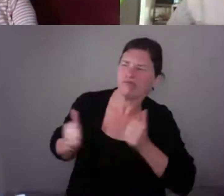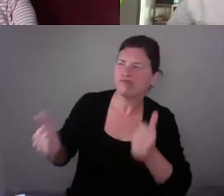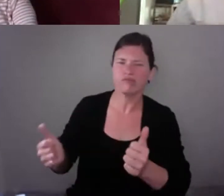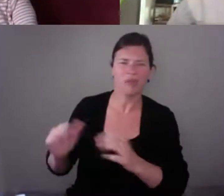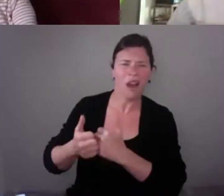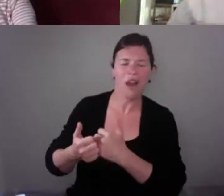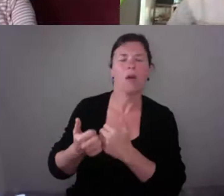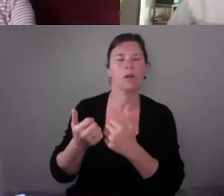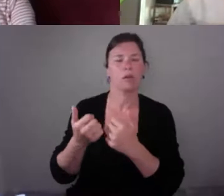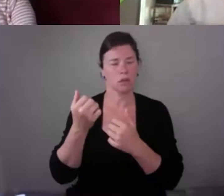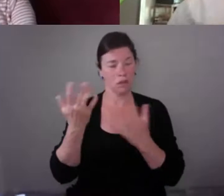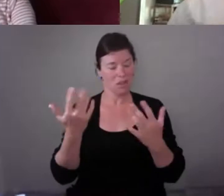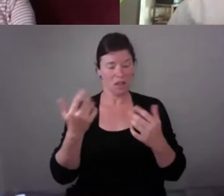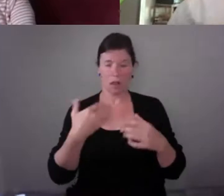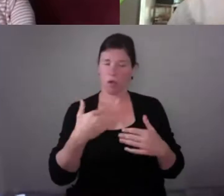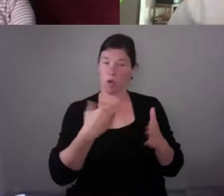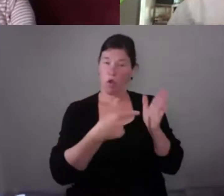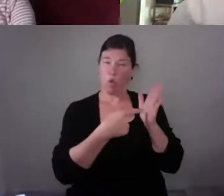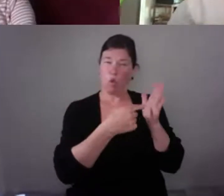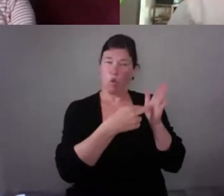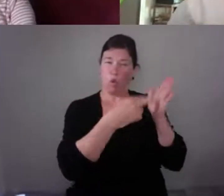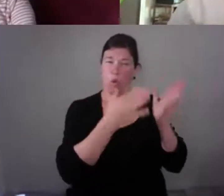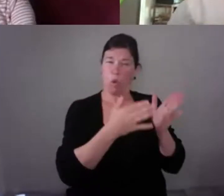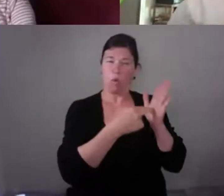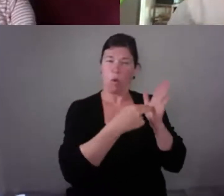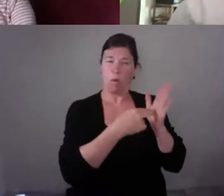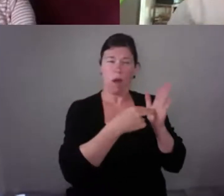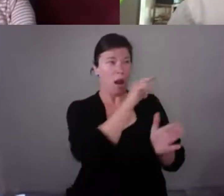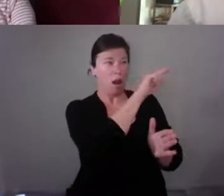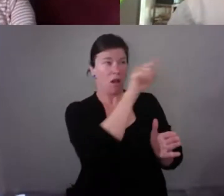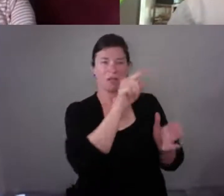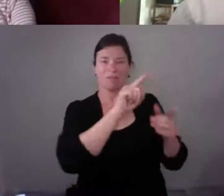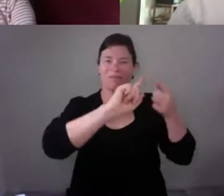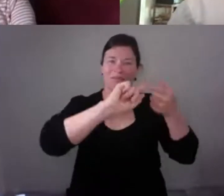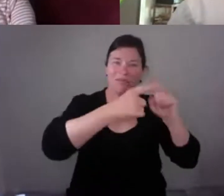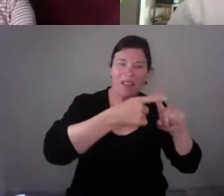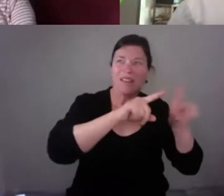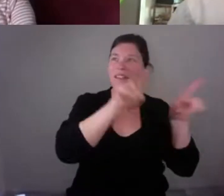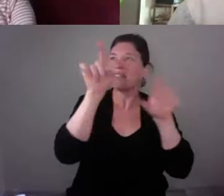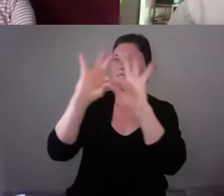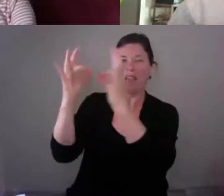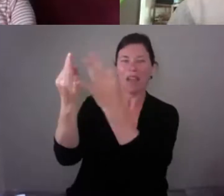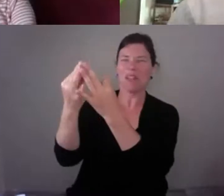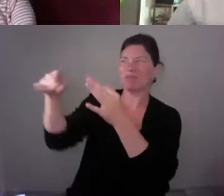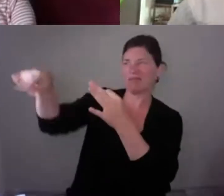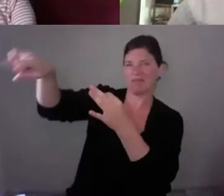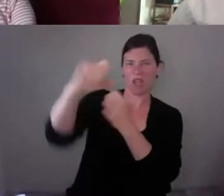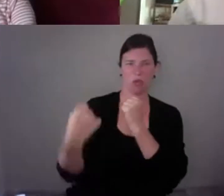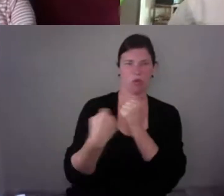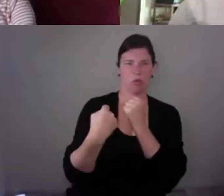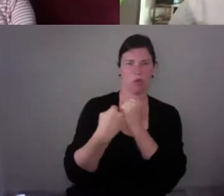and I have great role models, my like family, my friends, my circle of support, and many people